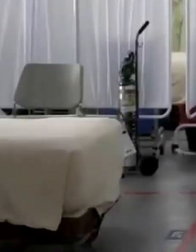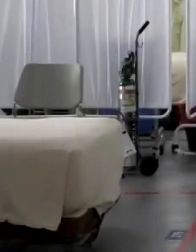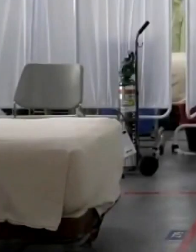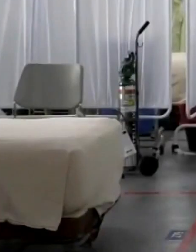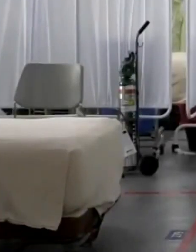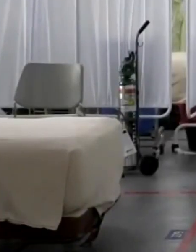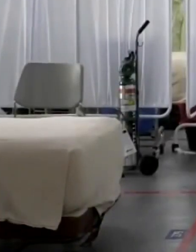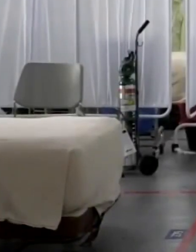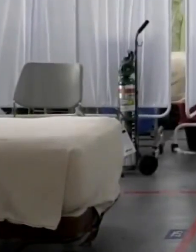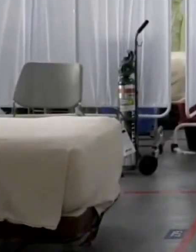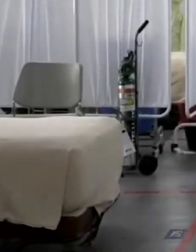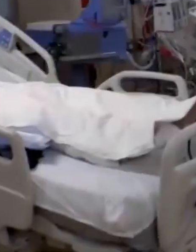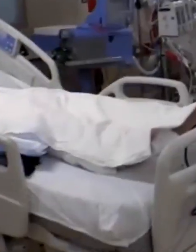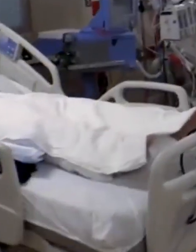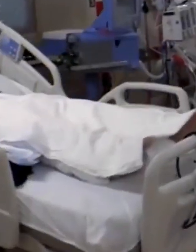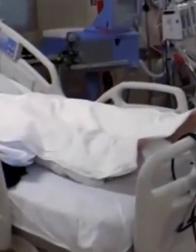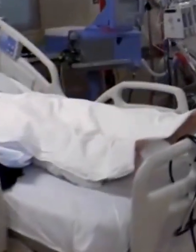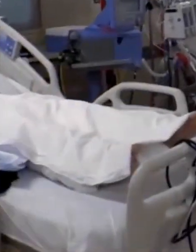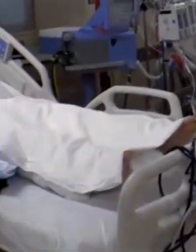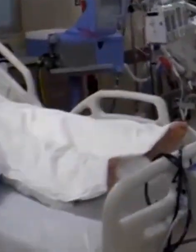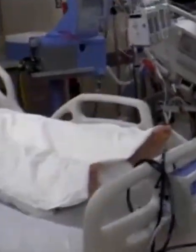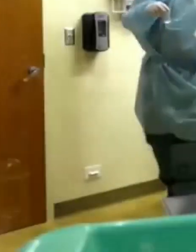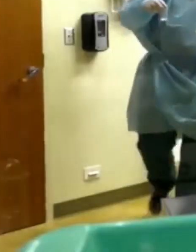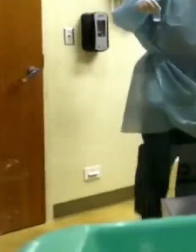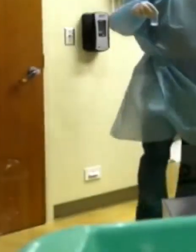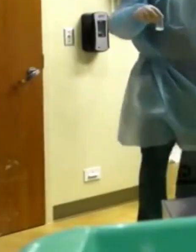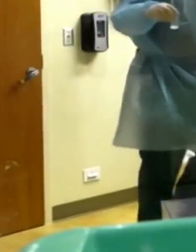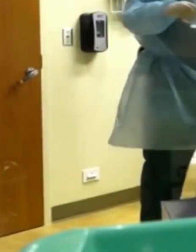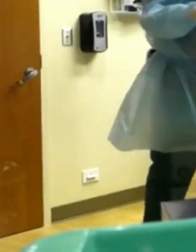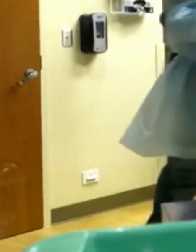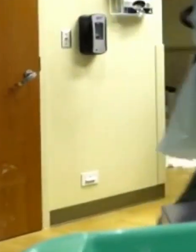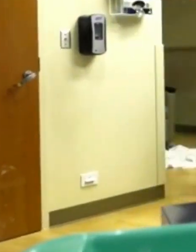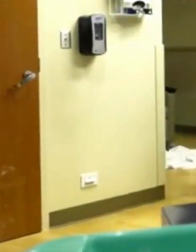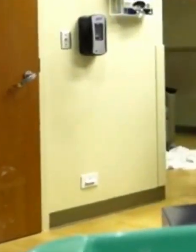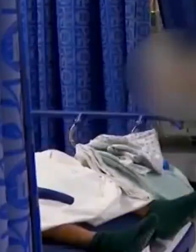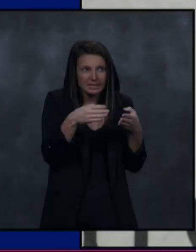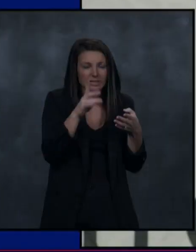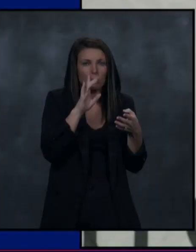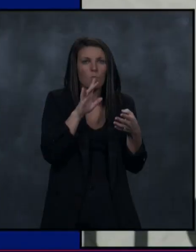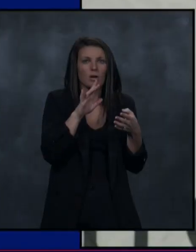low. The governor says the pandemic is wearing on healthcare workers.